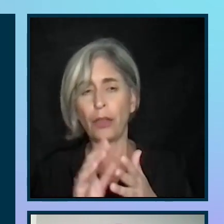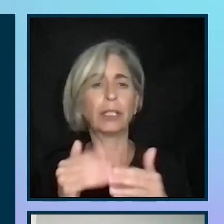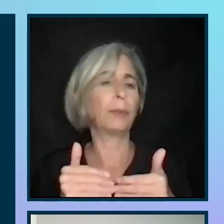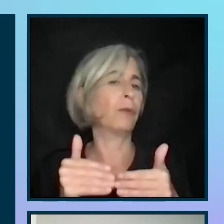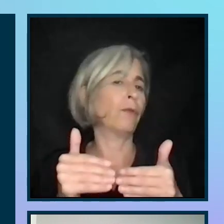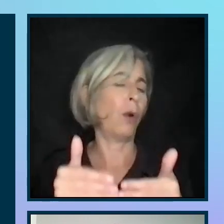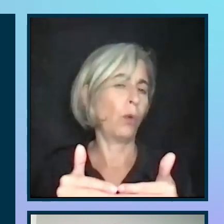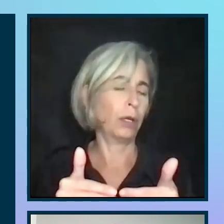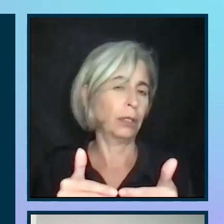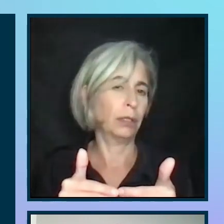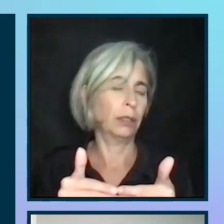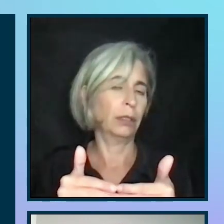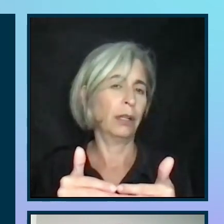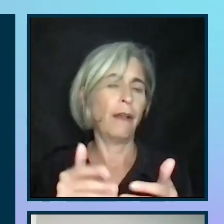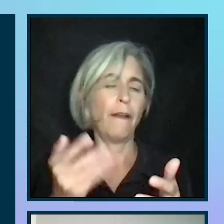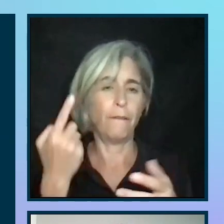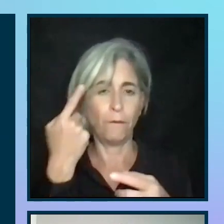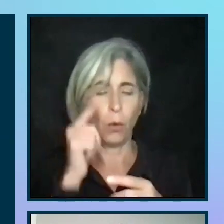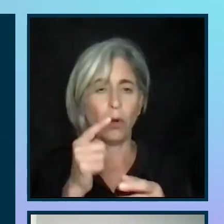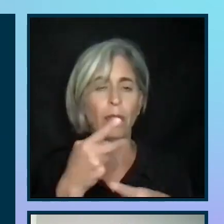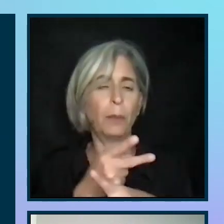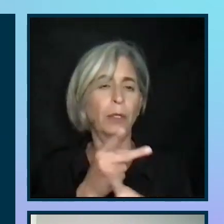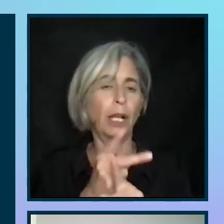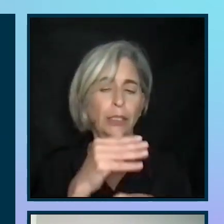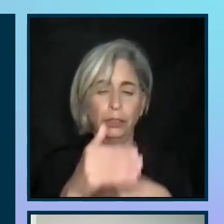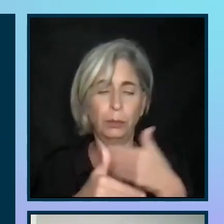forward in the entire production process.